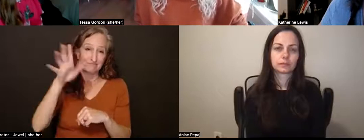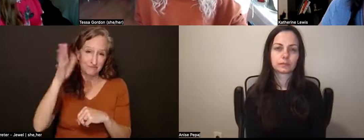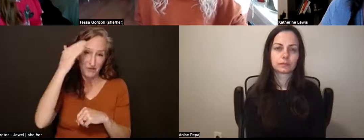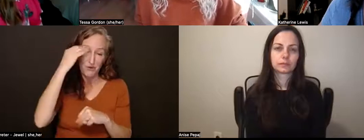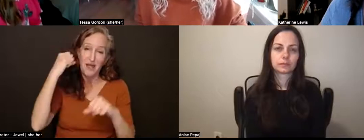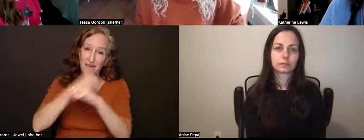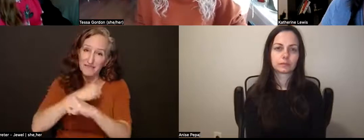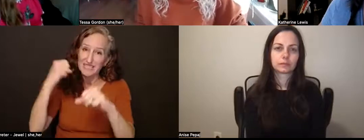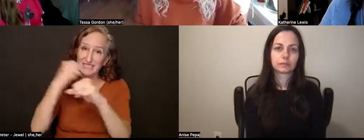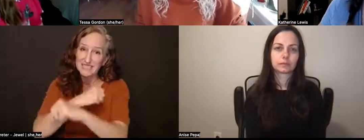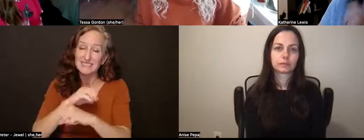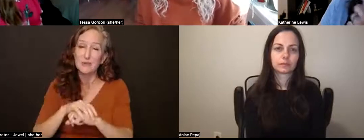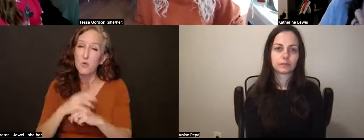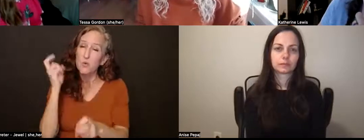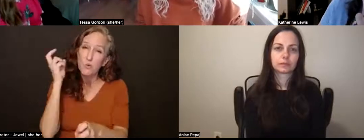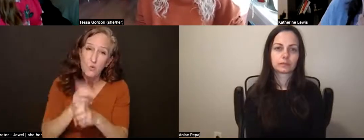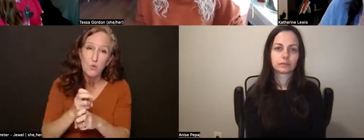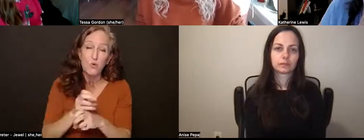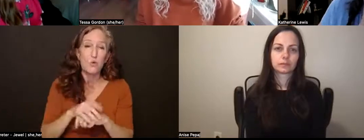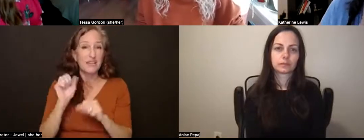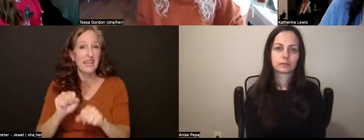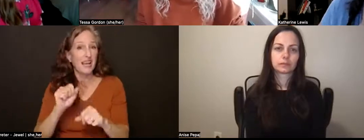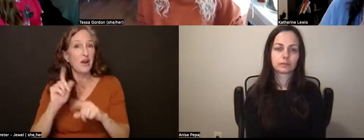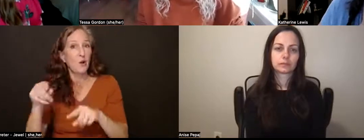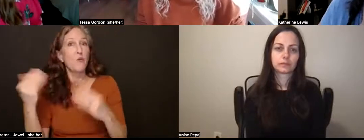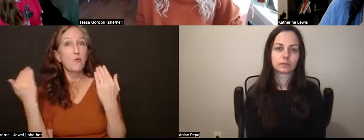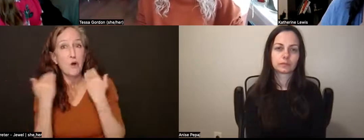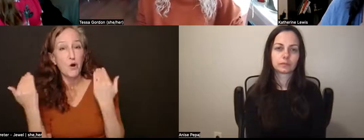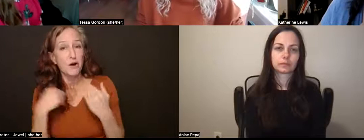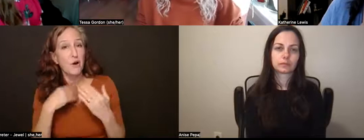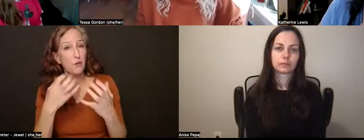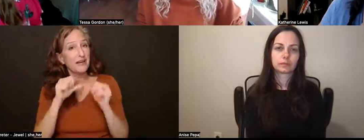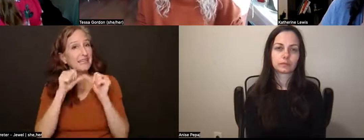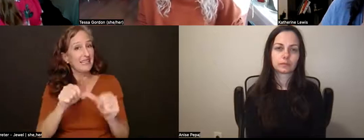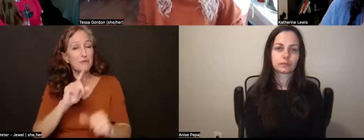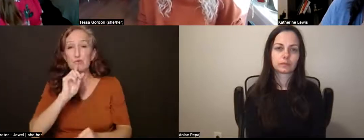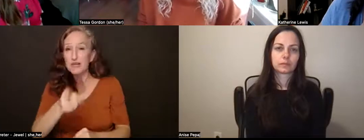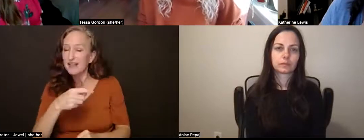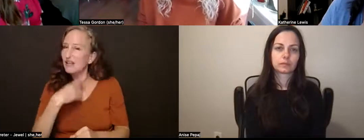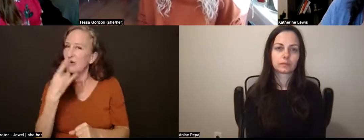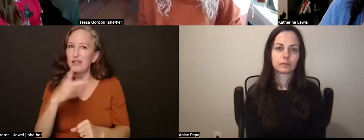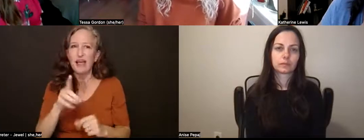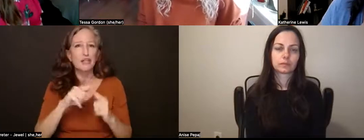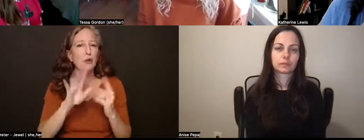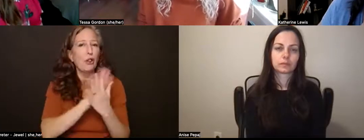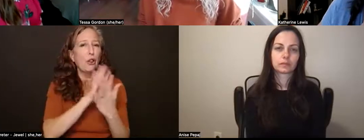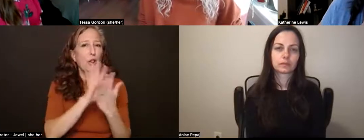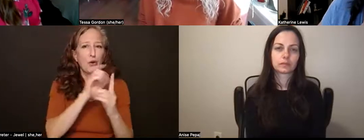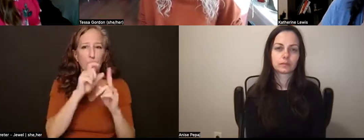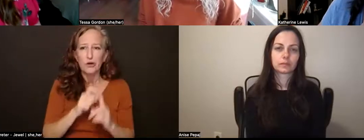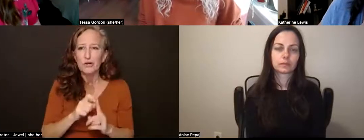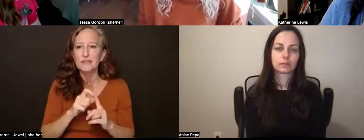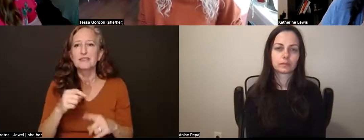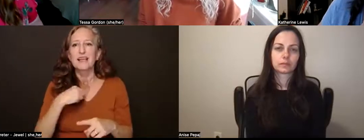go broke being an advocate if we're going to keep it real tonight. And I like to keep it real. I don't like to mince words. In the words of Iyanla Van Zant, I like